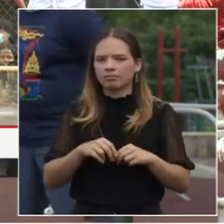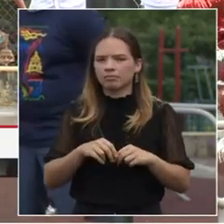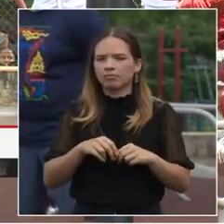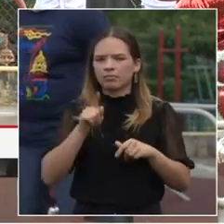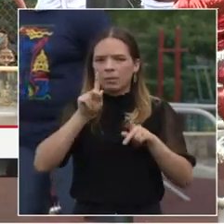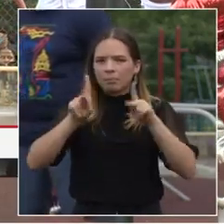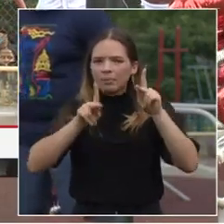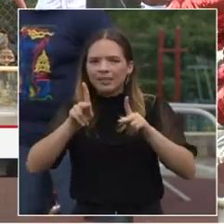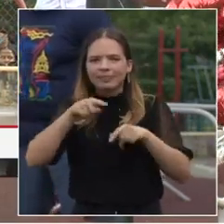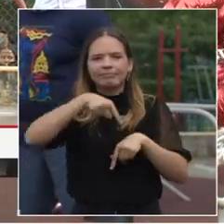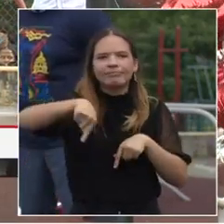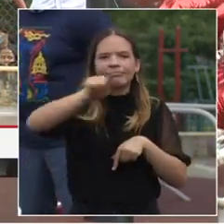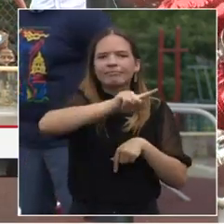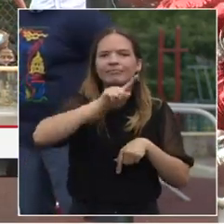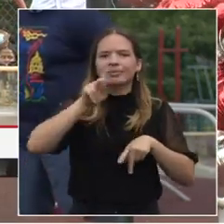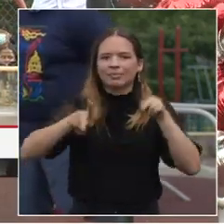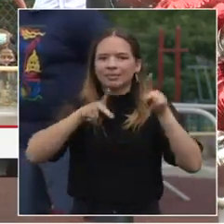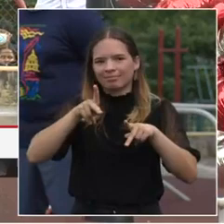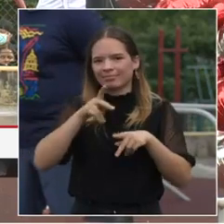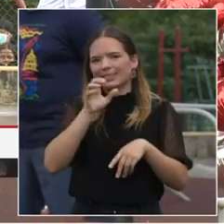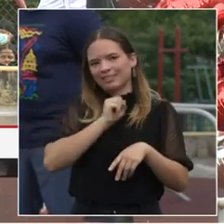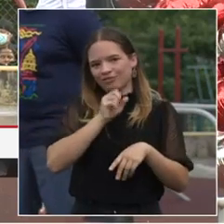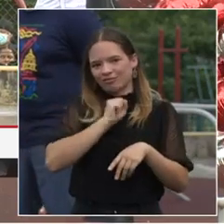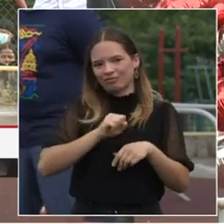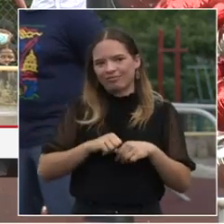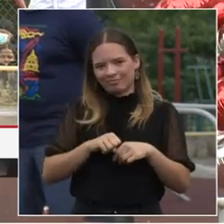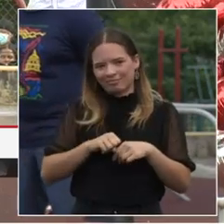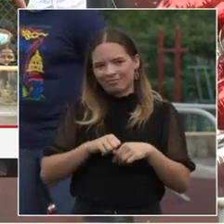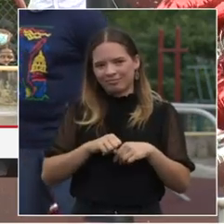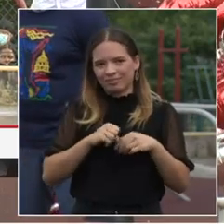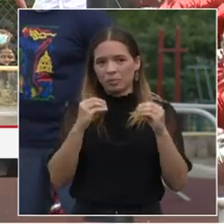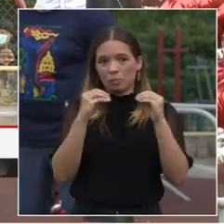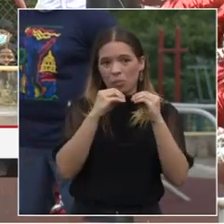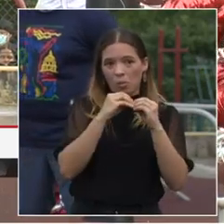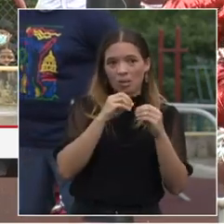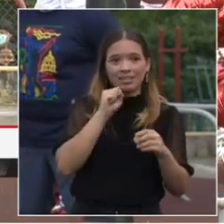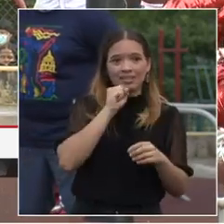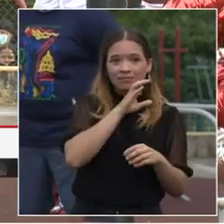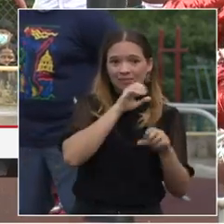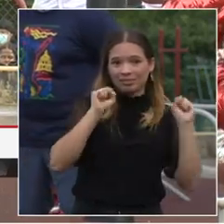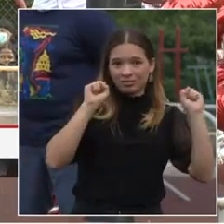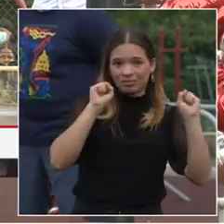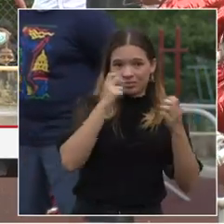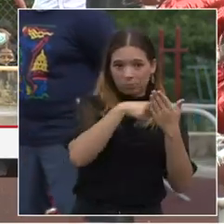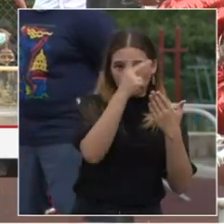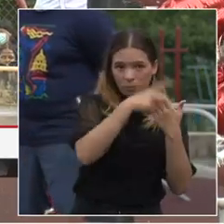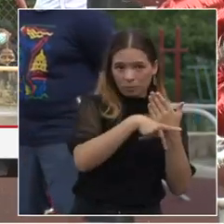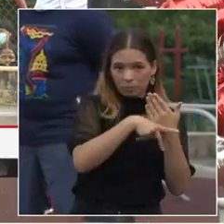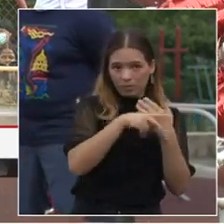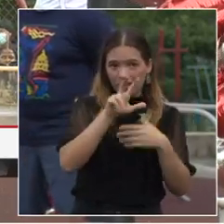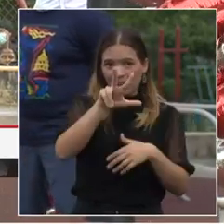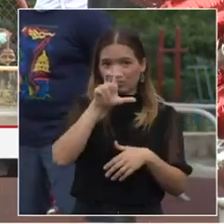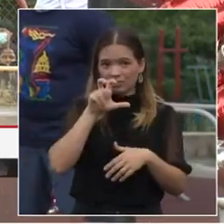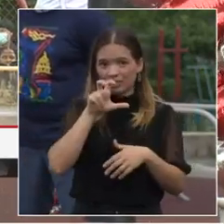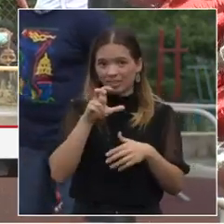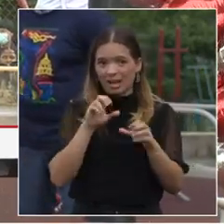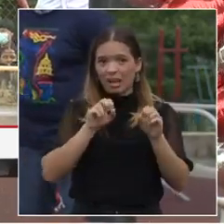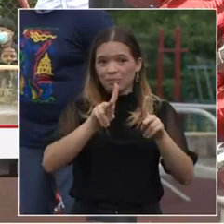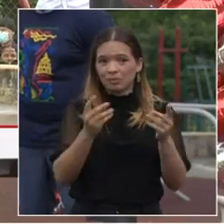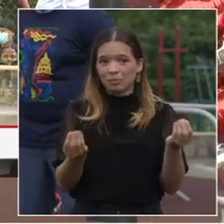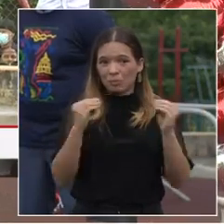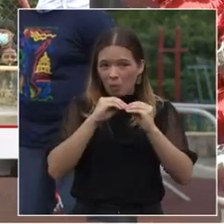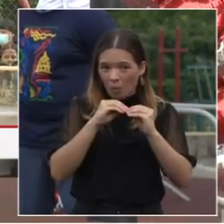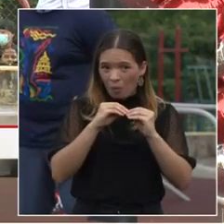that includes more senior fitness programs and 300 new opportunities at the DC